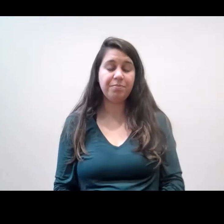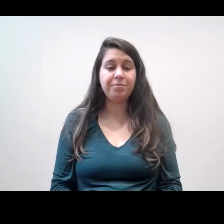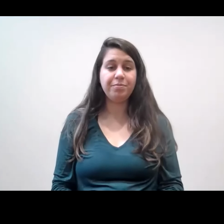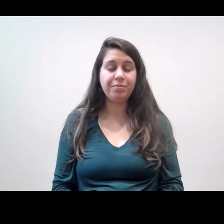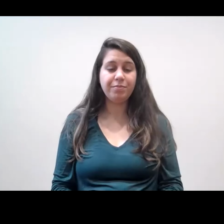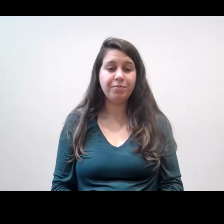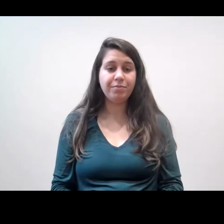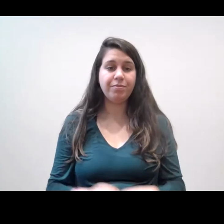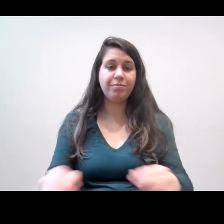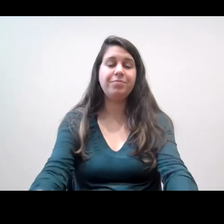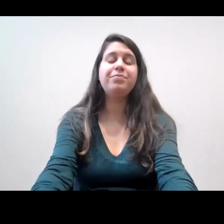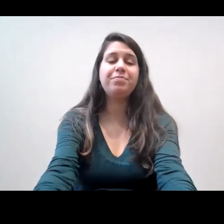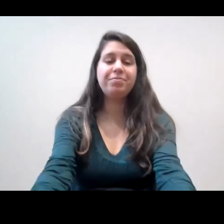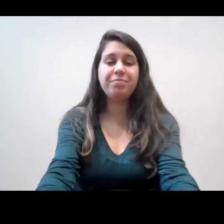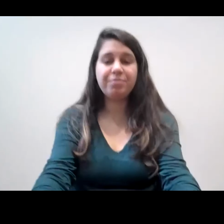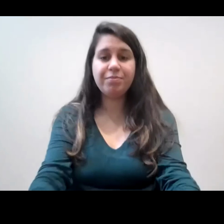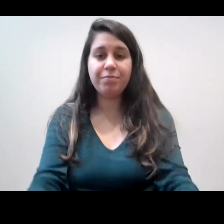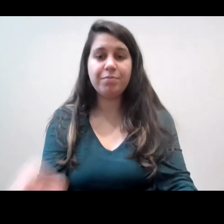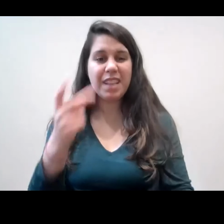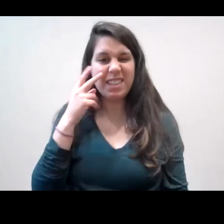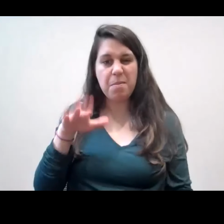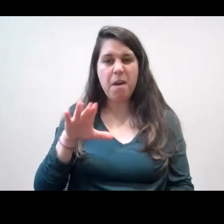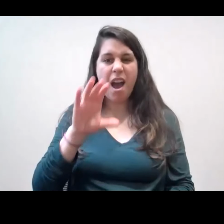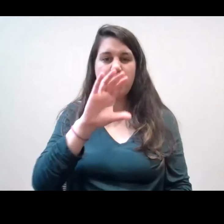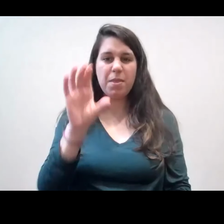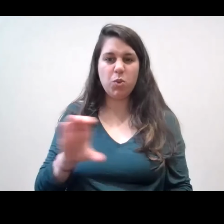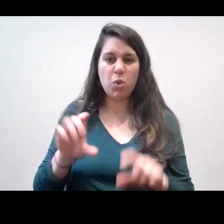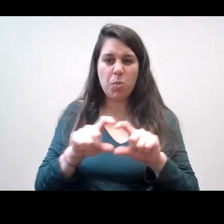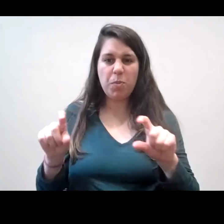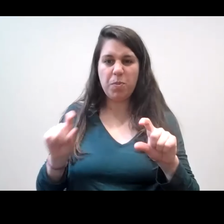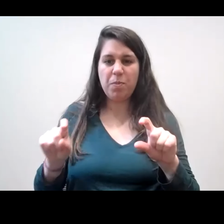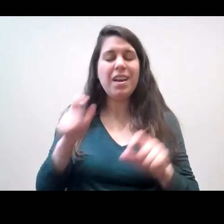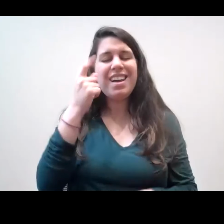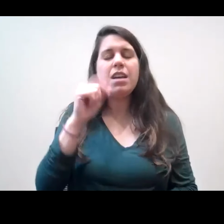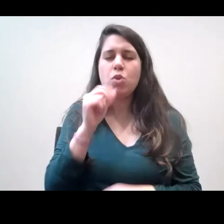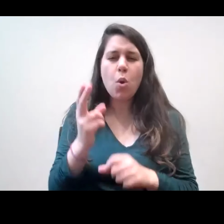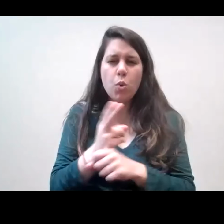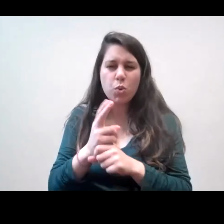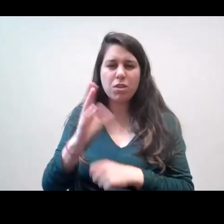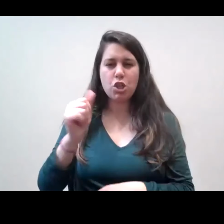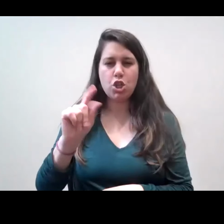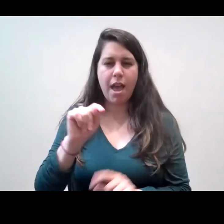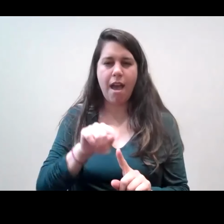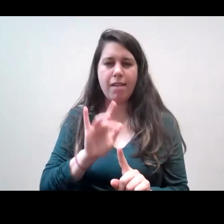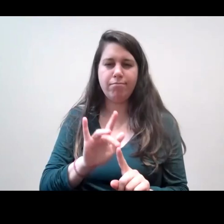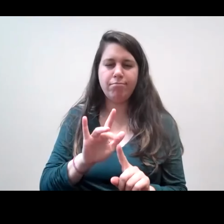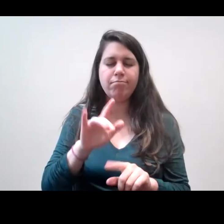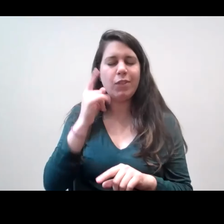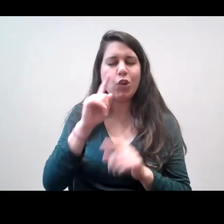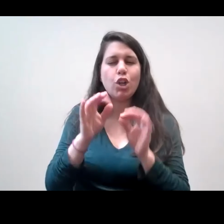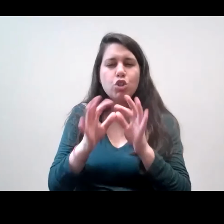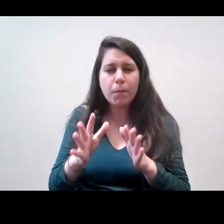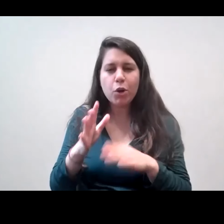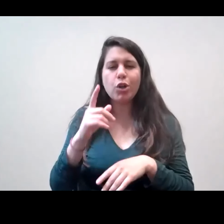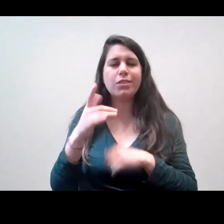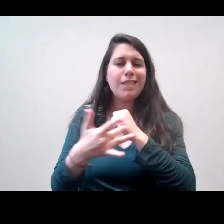of your screen. And that's not the chat box. We reserve the chat box for interpreters and for